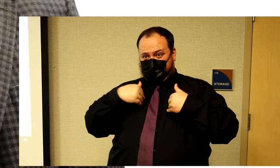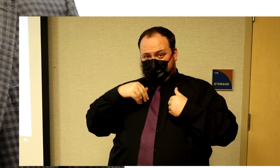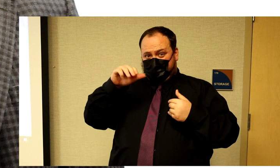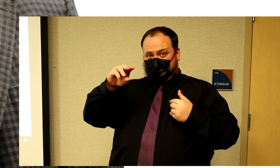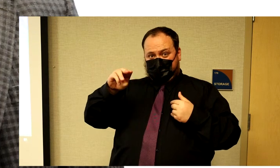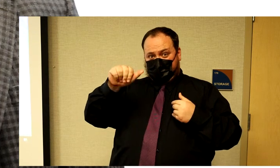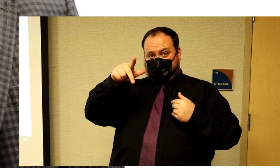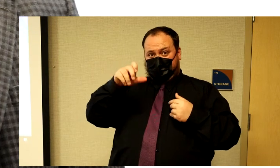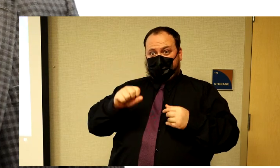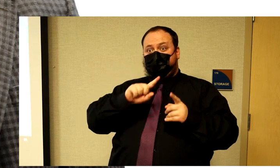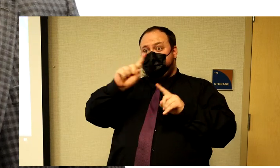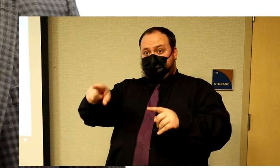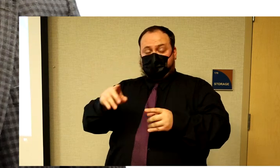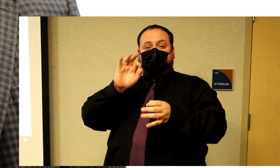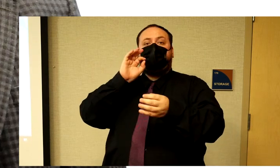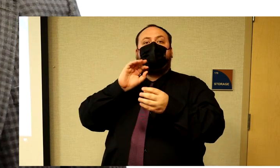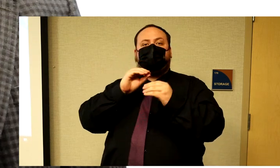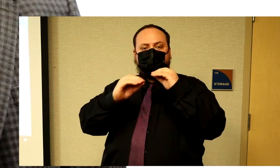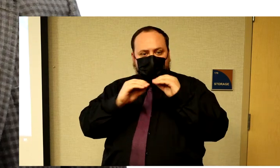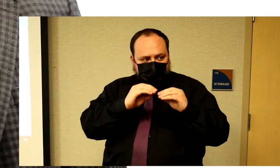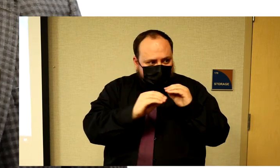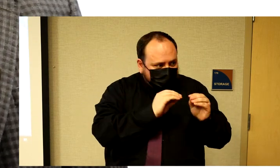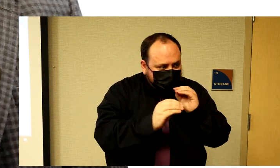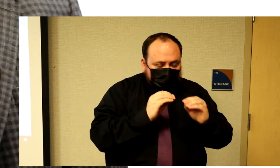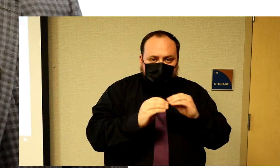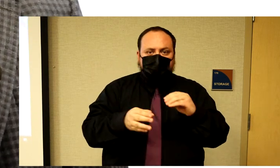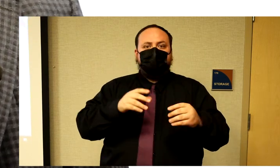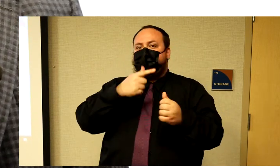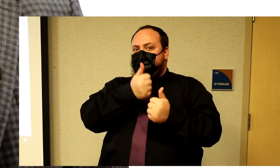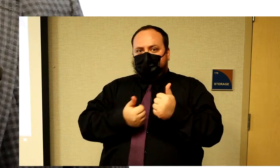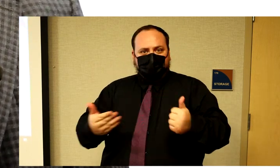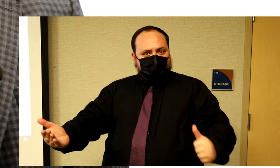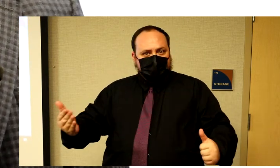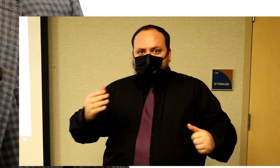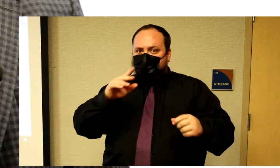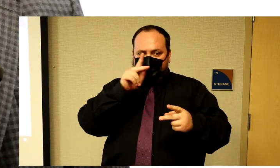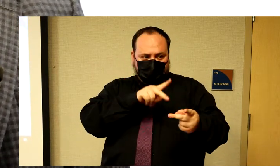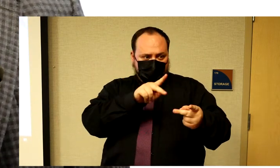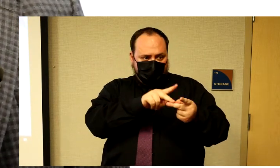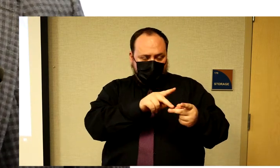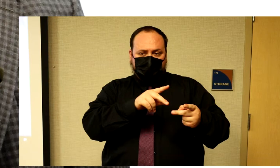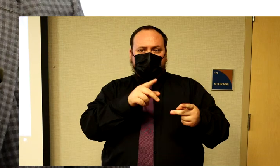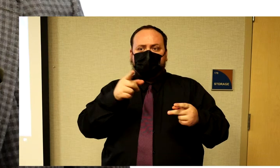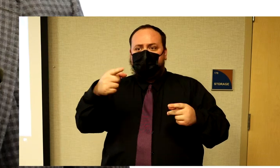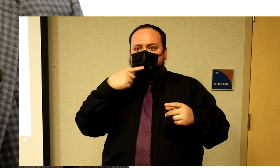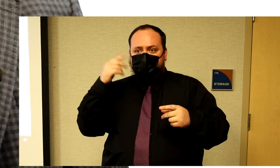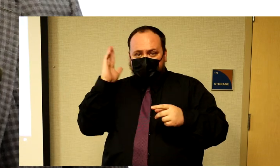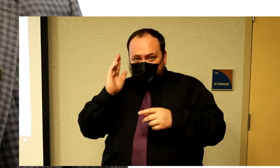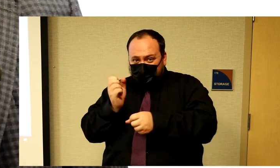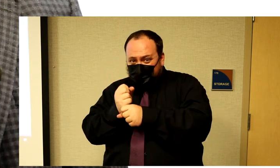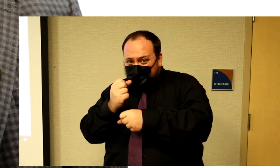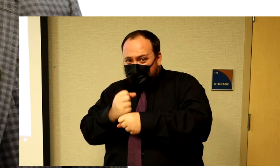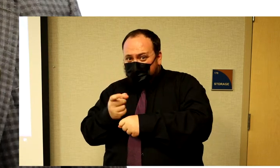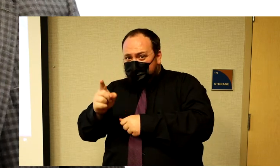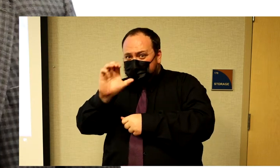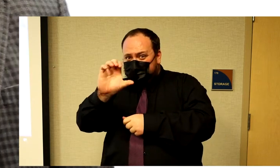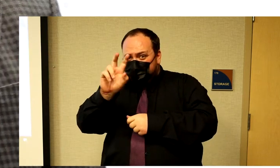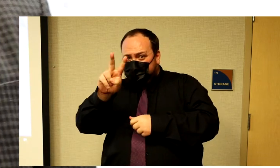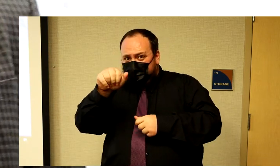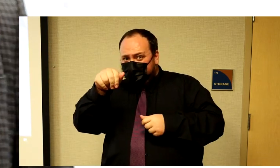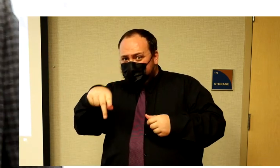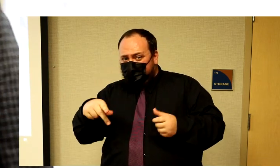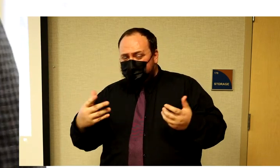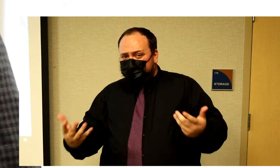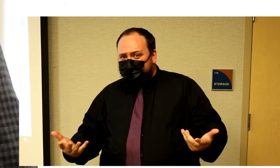come back that have been adjusted, that make map 5 or map 2 less viable in terms of the CVAP,